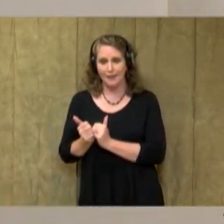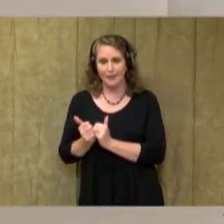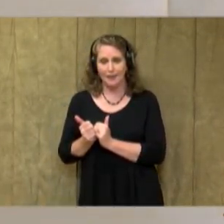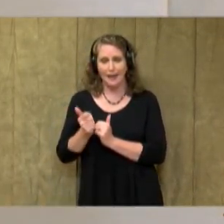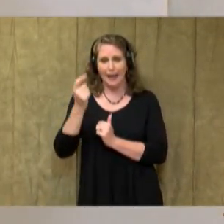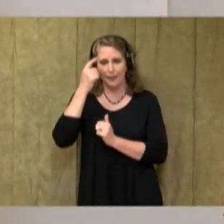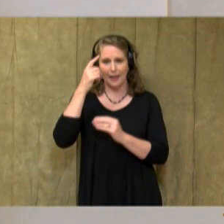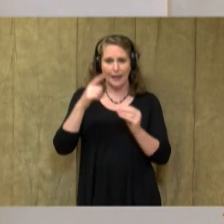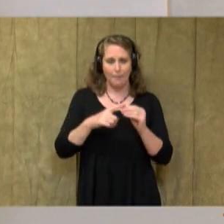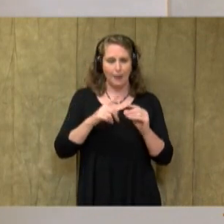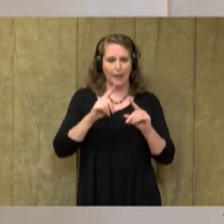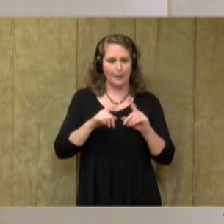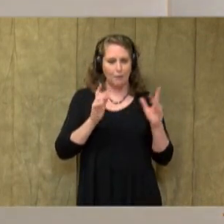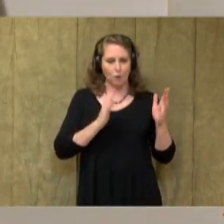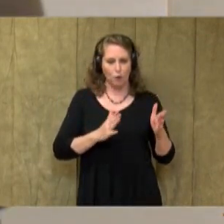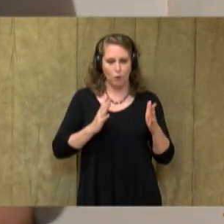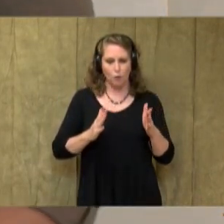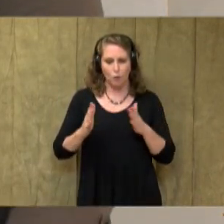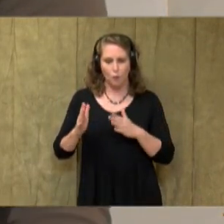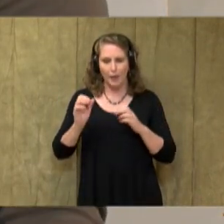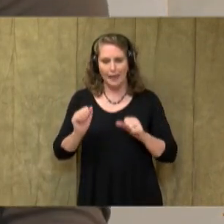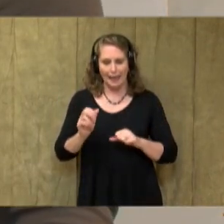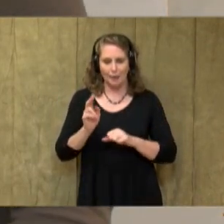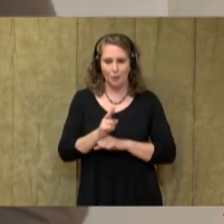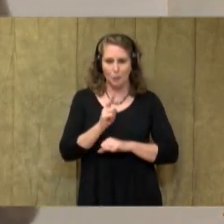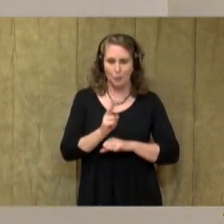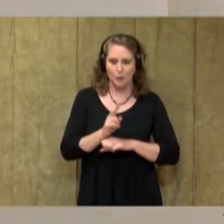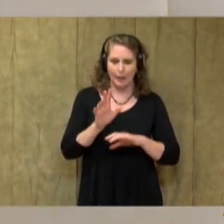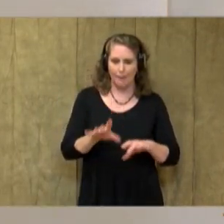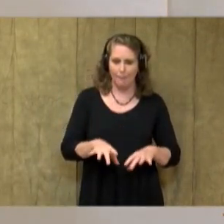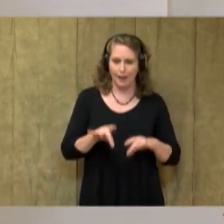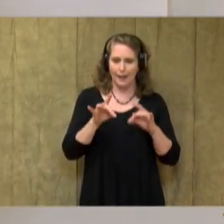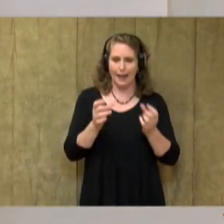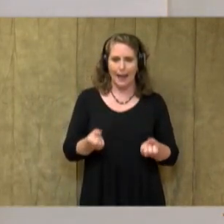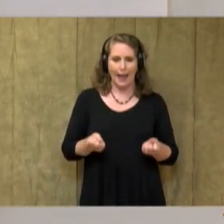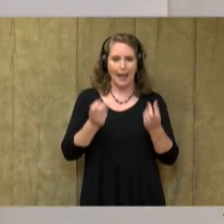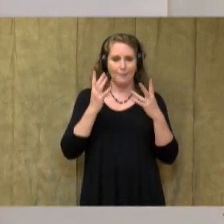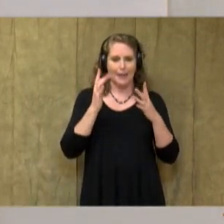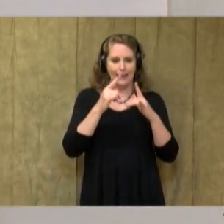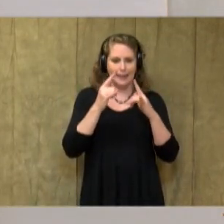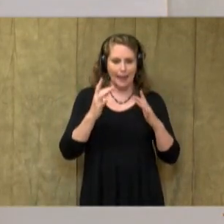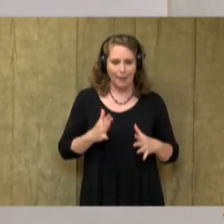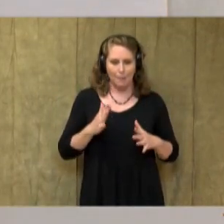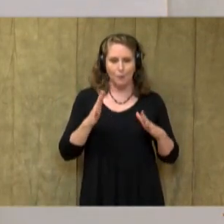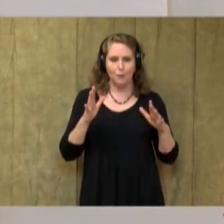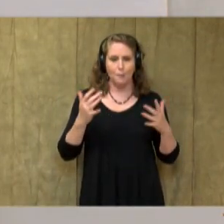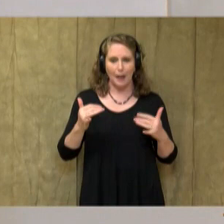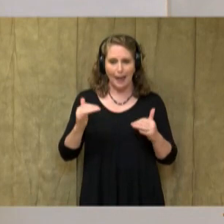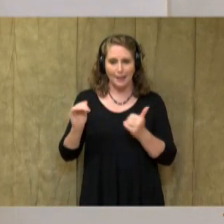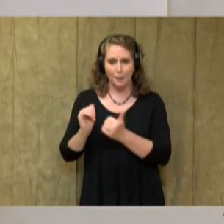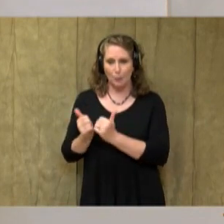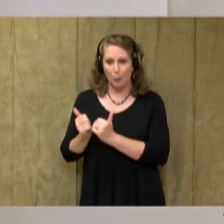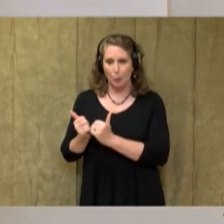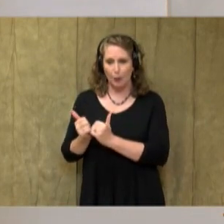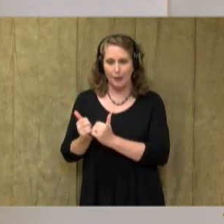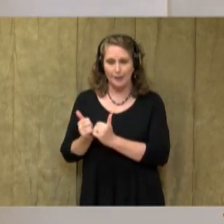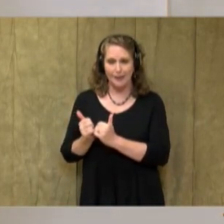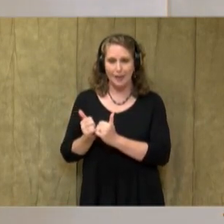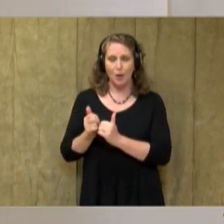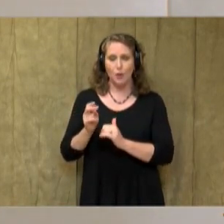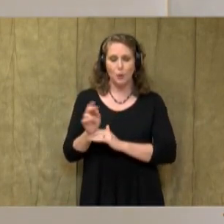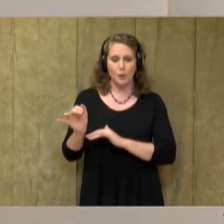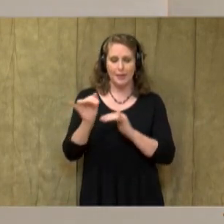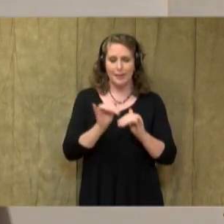about some of our different strategies that we could use to find out how many of our campers do sports. Well, we can use those